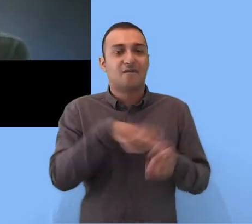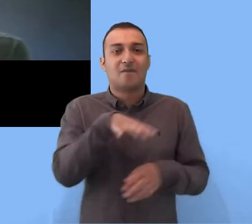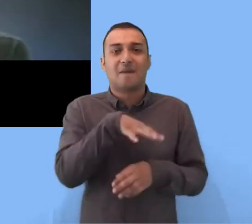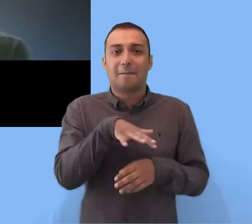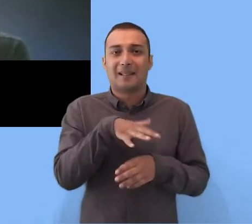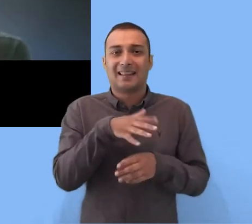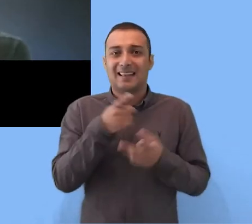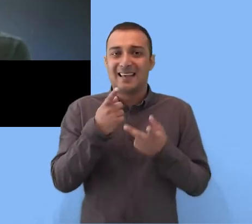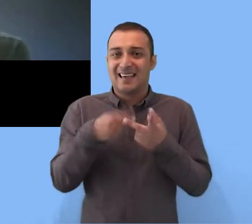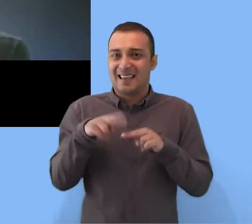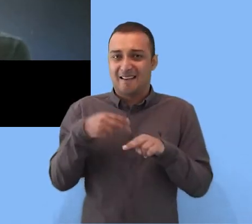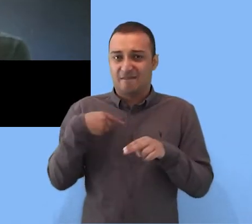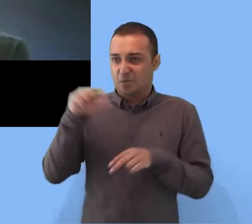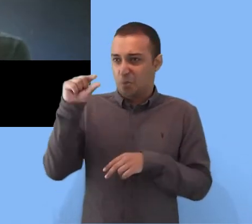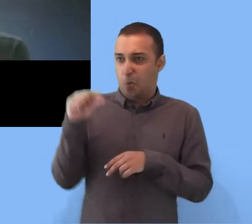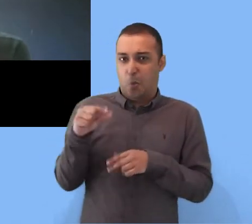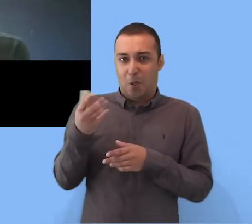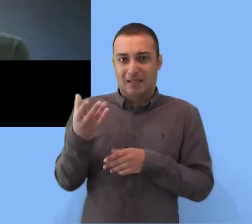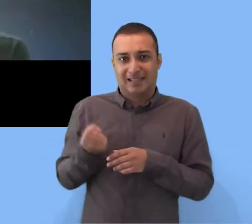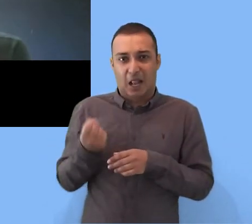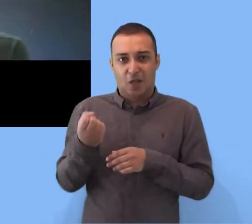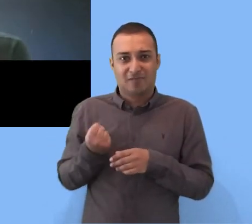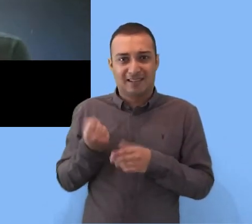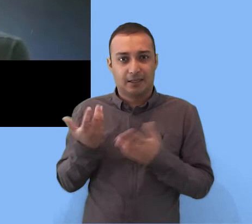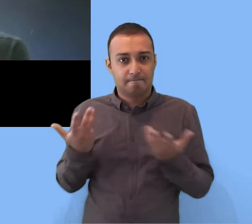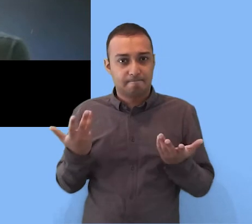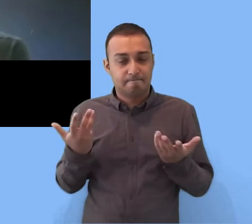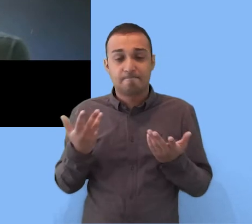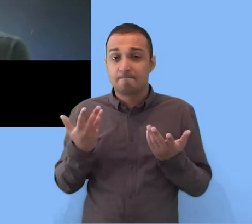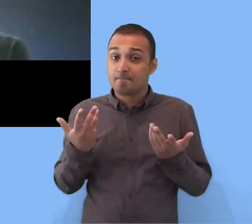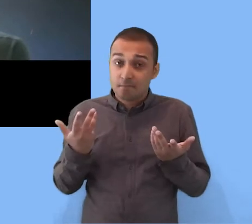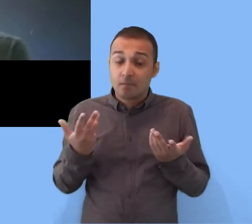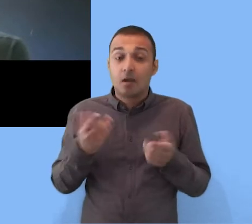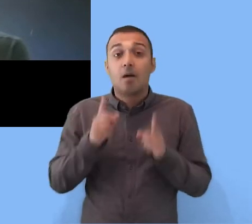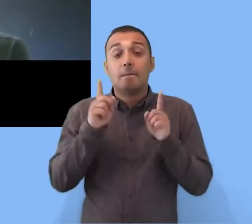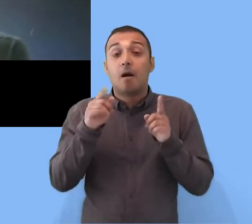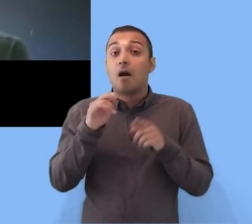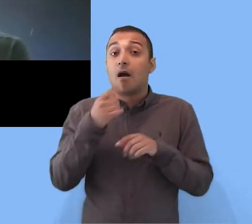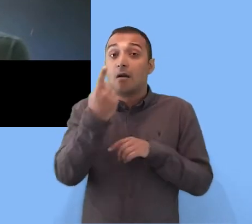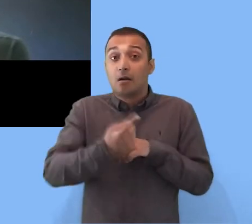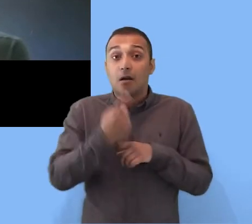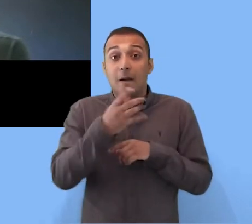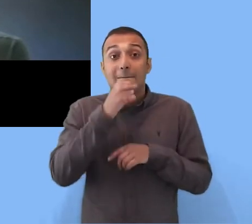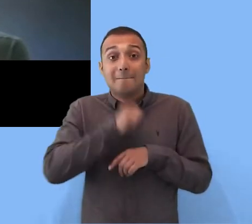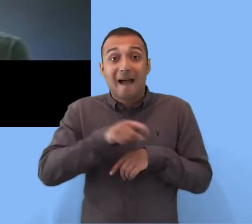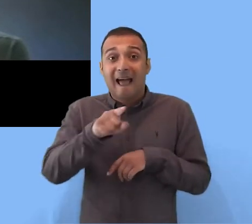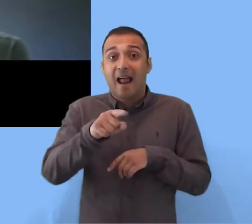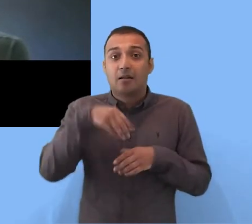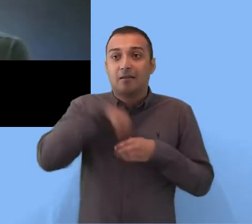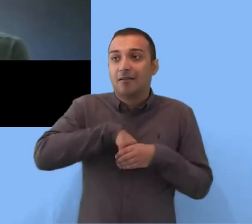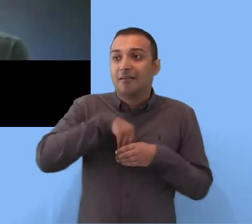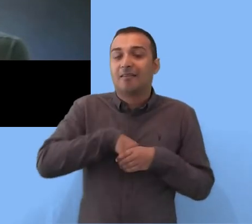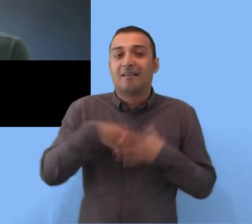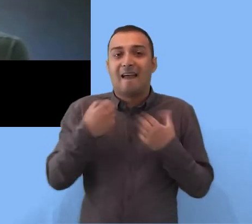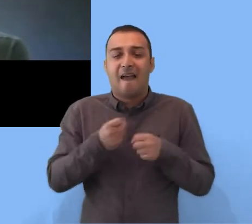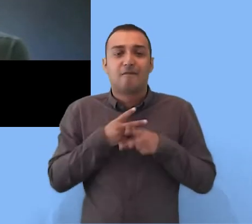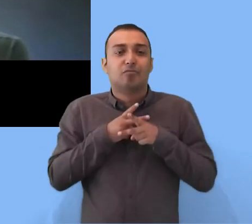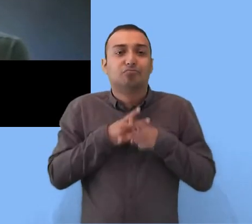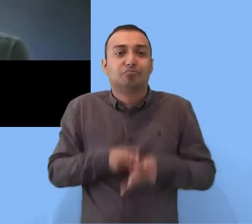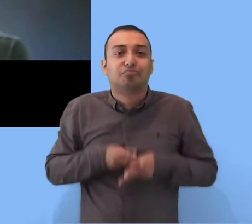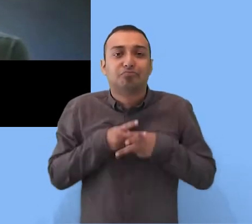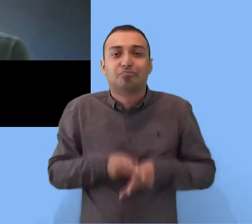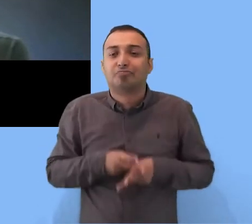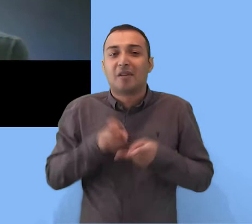you now, if you're a man that has a nurturing side, you're fun, and you care for children, and you want